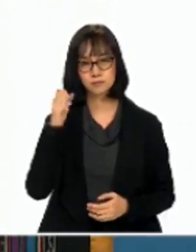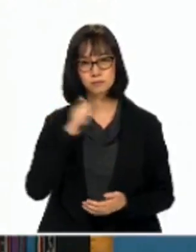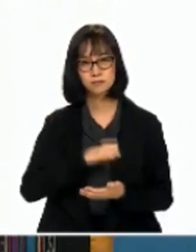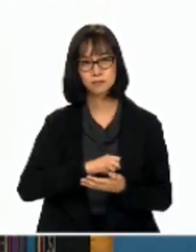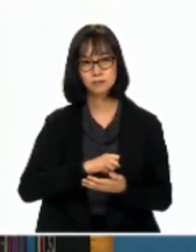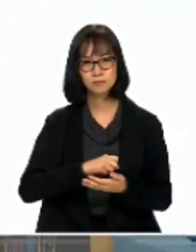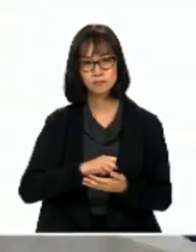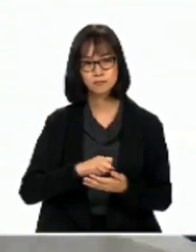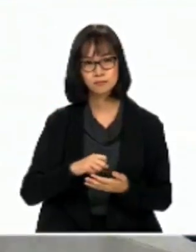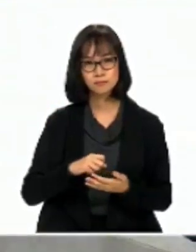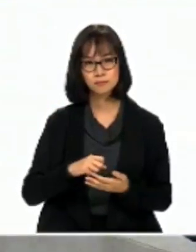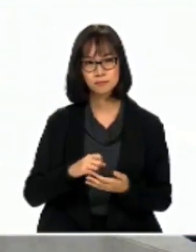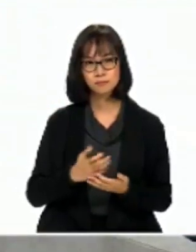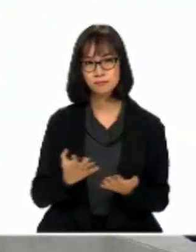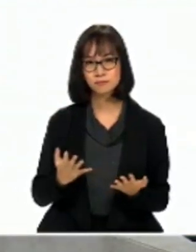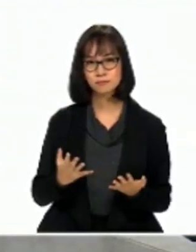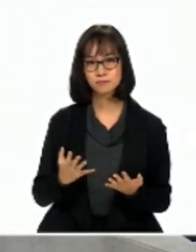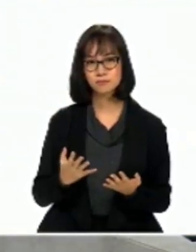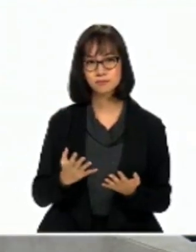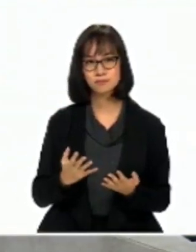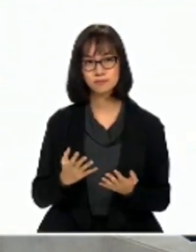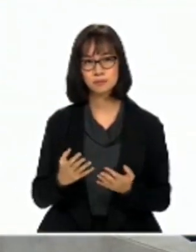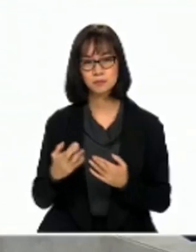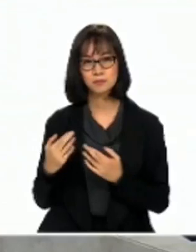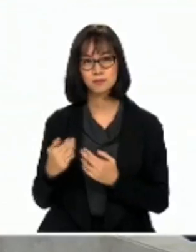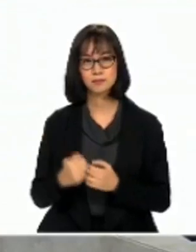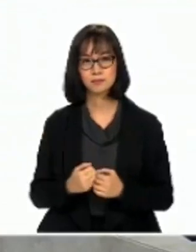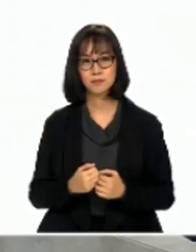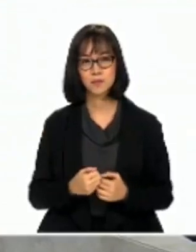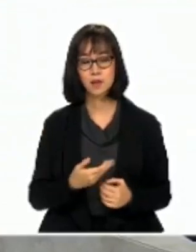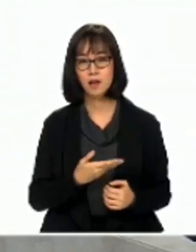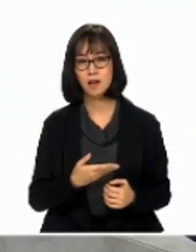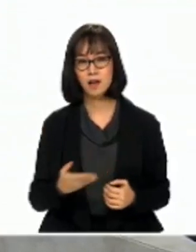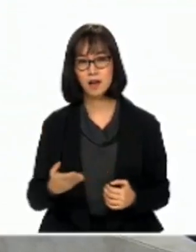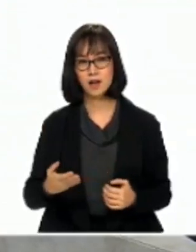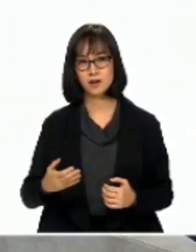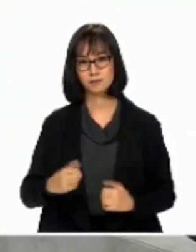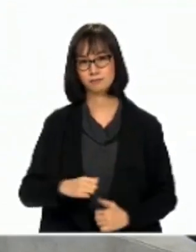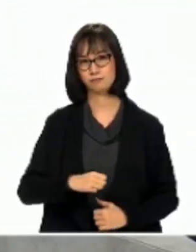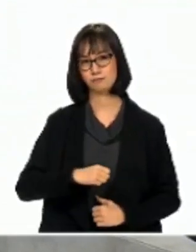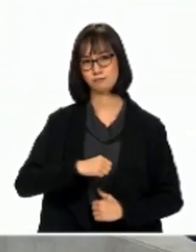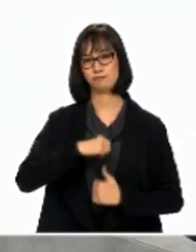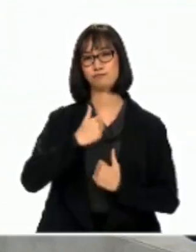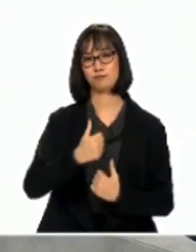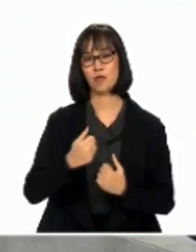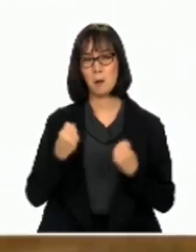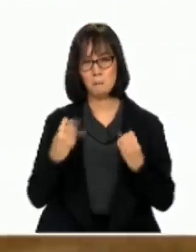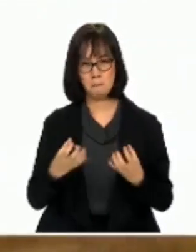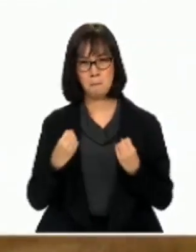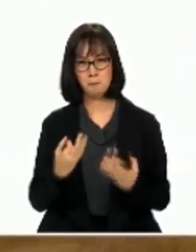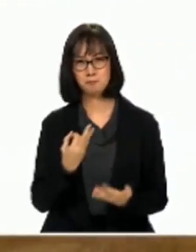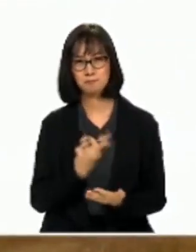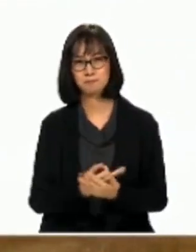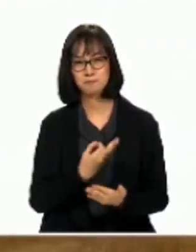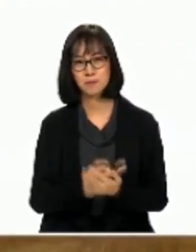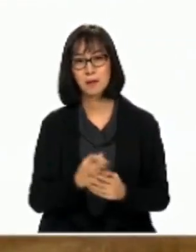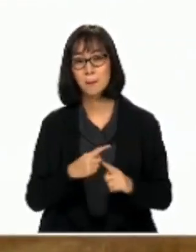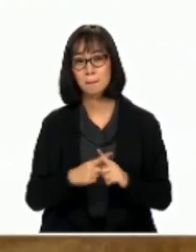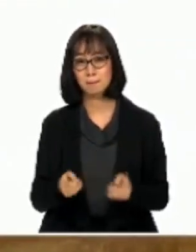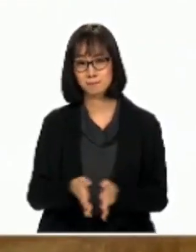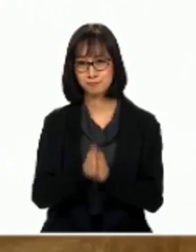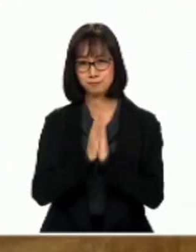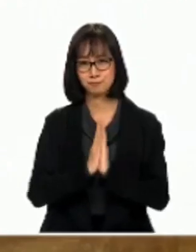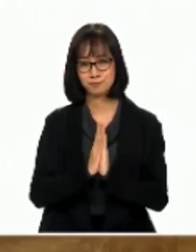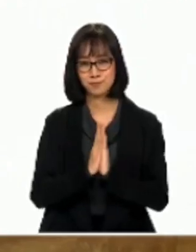Dominguez? Ah, Sunny. Siya man ang magyayabang. Sabi niya, marami tayong pera. Pero pagtanongin namin siya doon